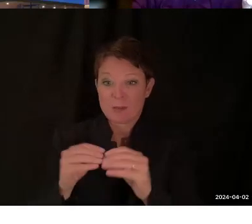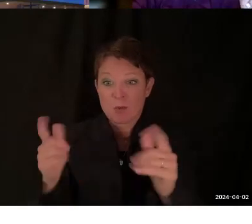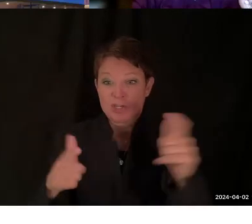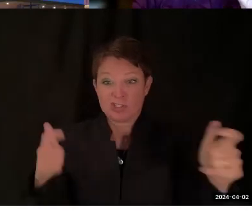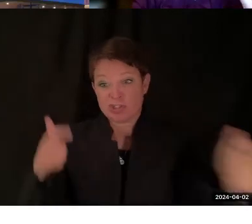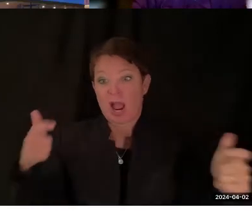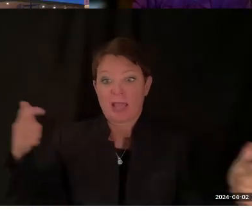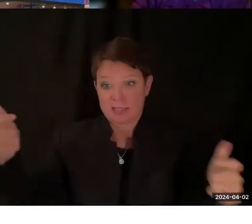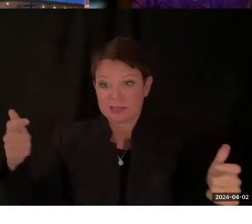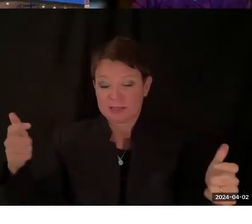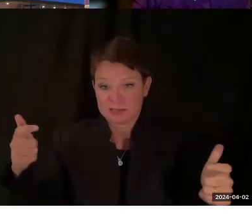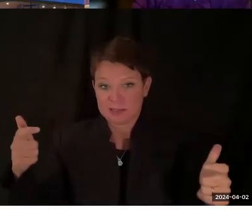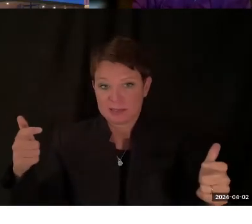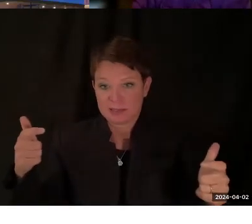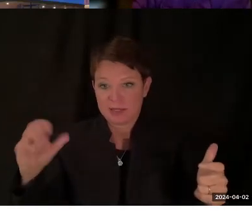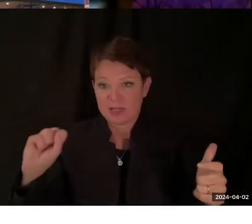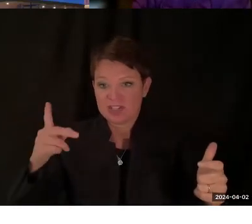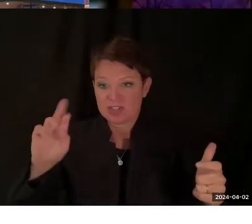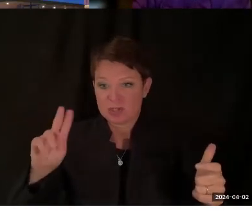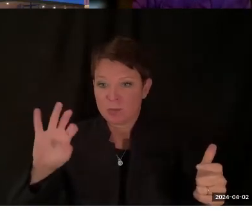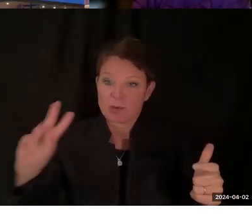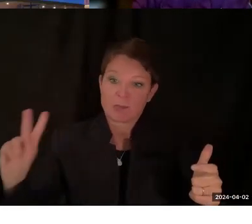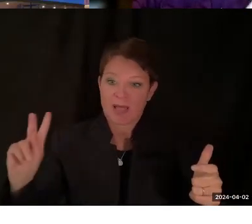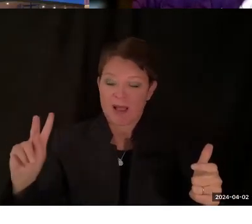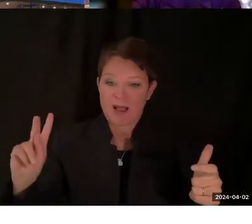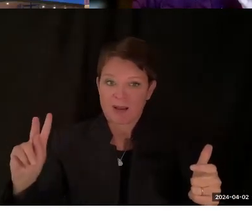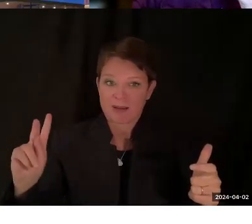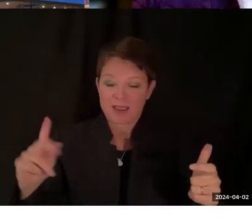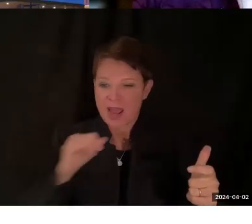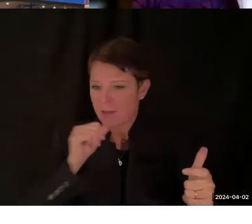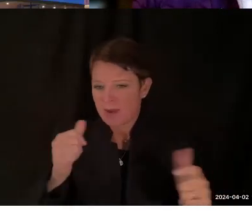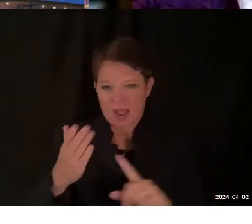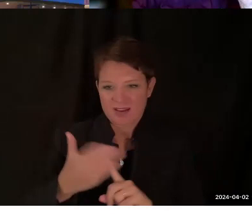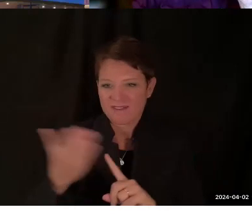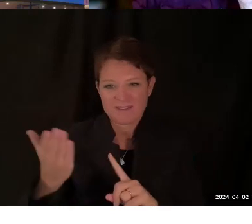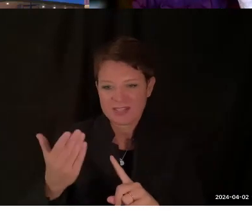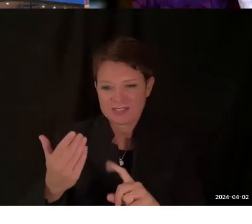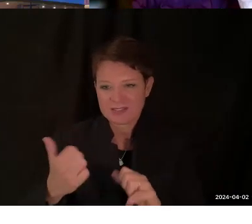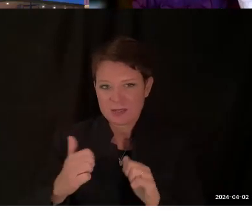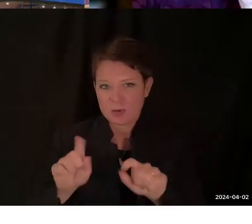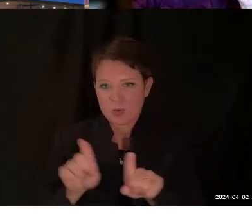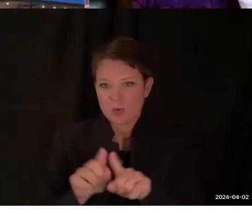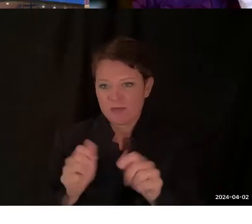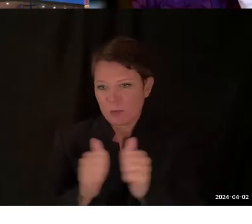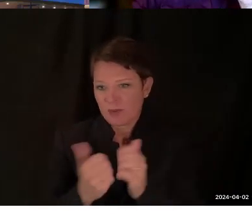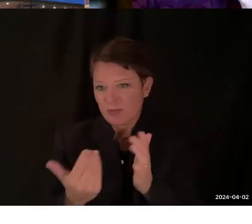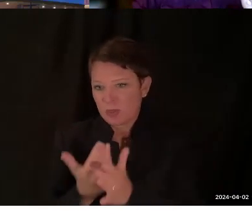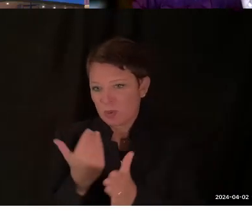giant super block, and I'm not completely convinced, even with the new